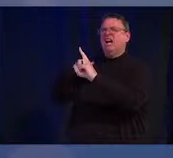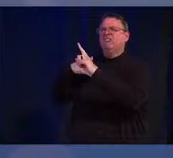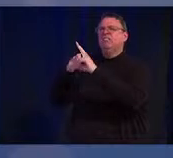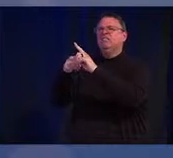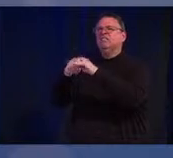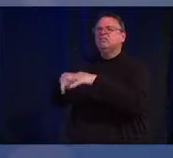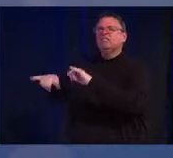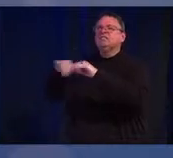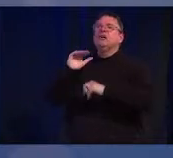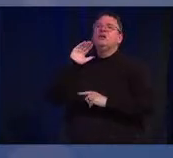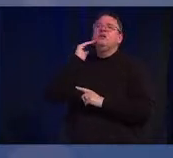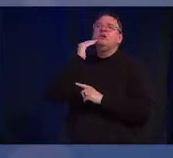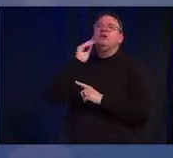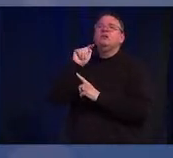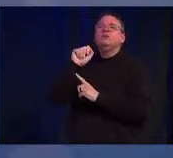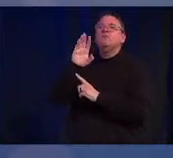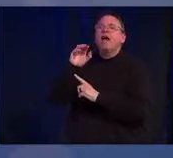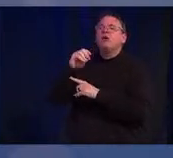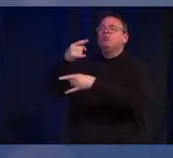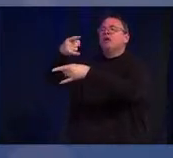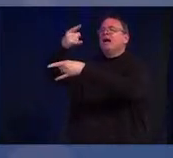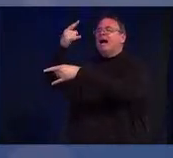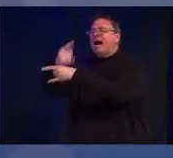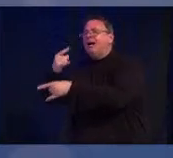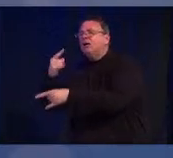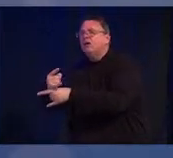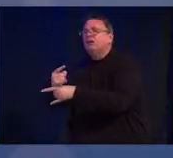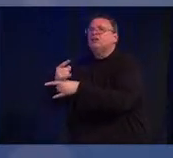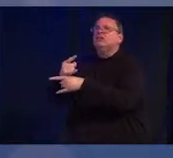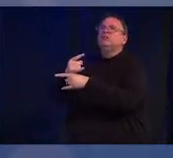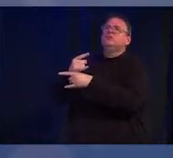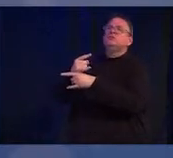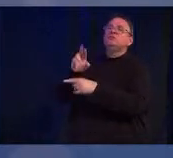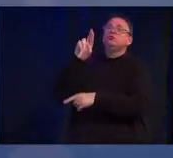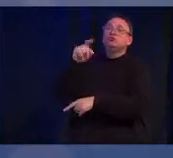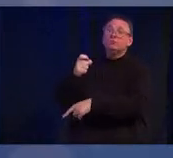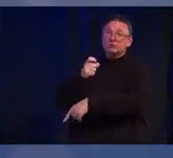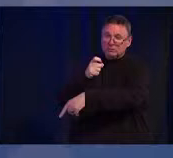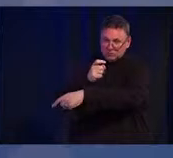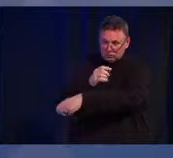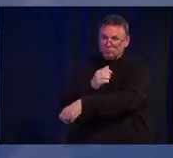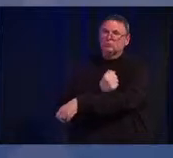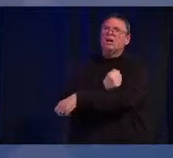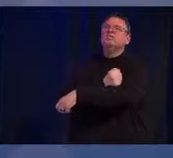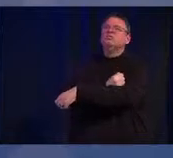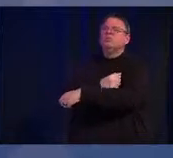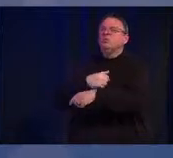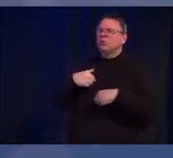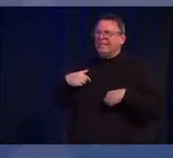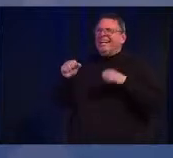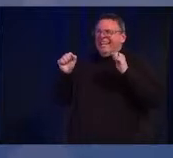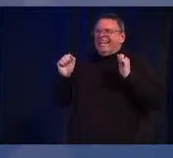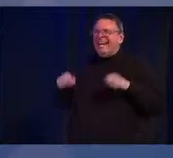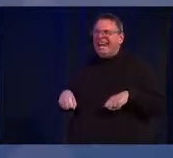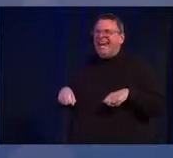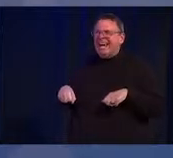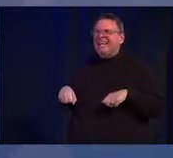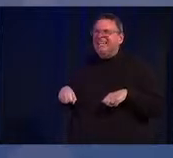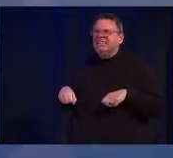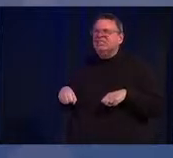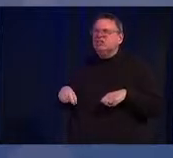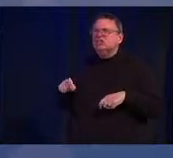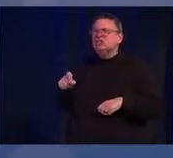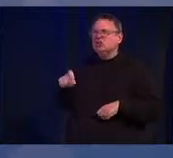tobacco, alcohol, and prescription drugs that we can and should legalize all forms of